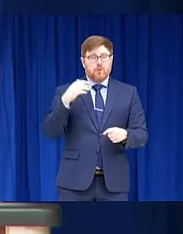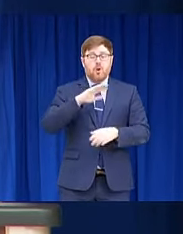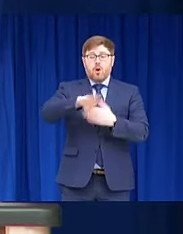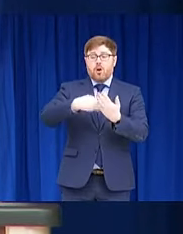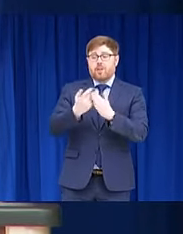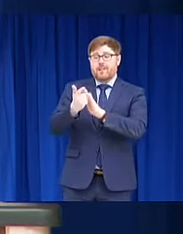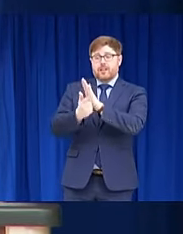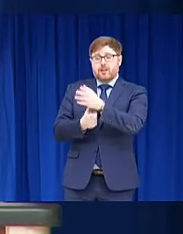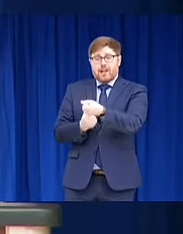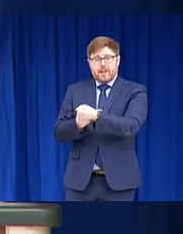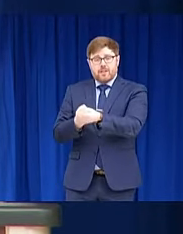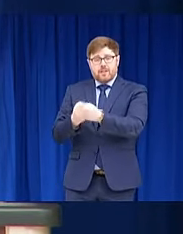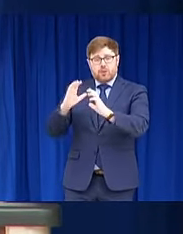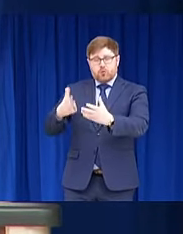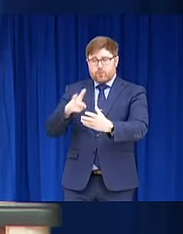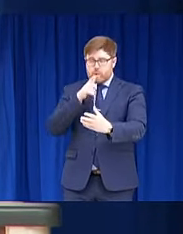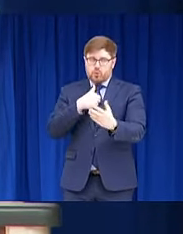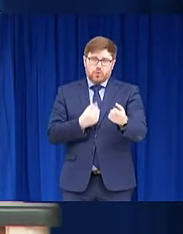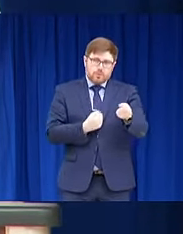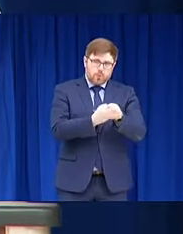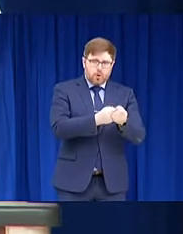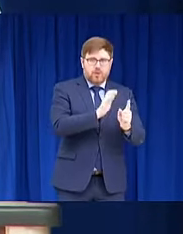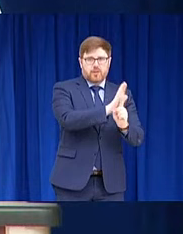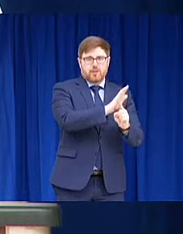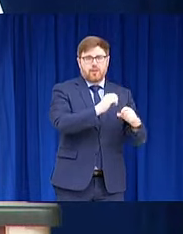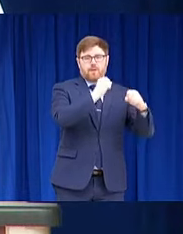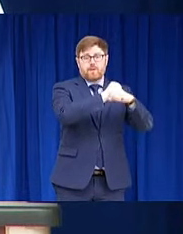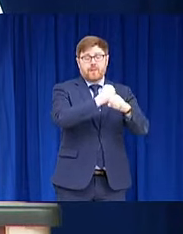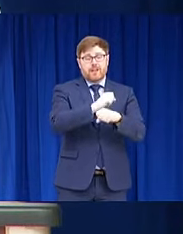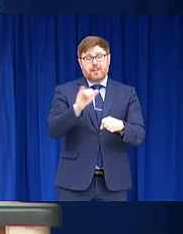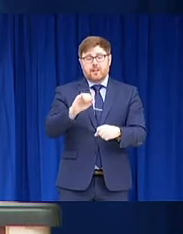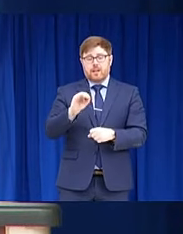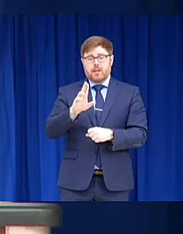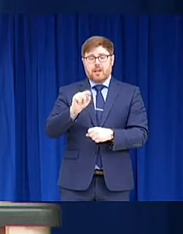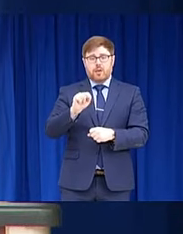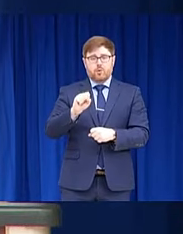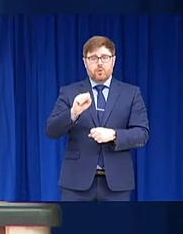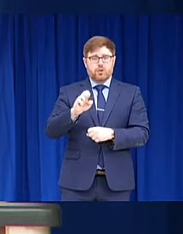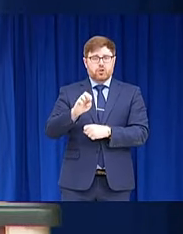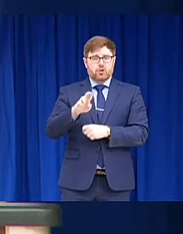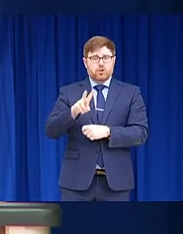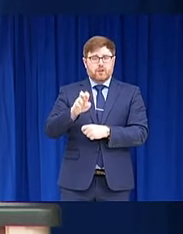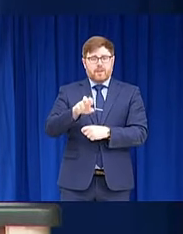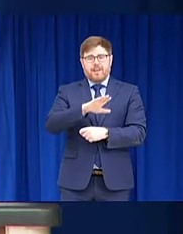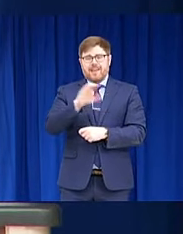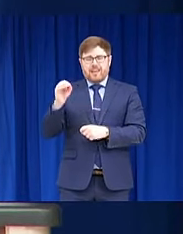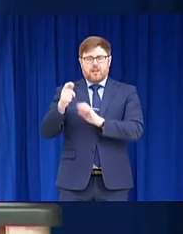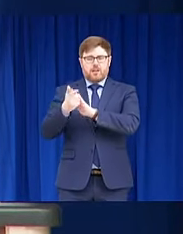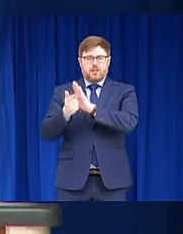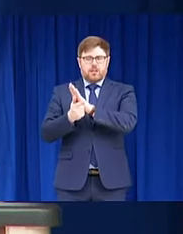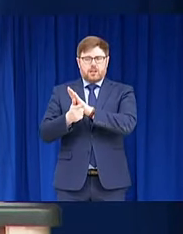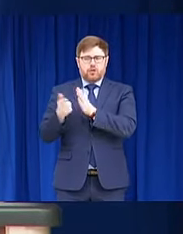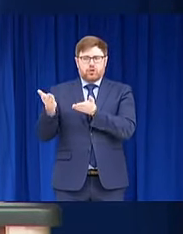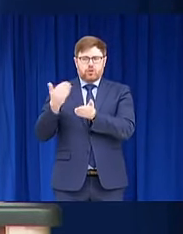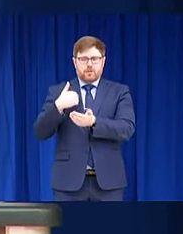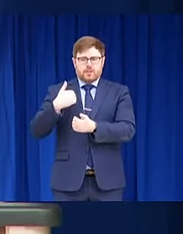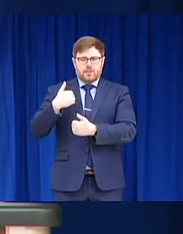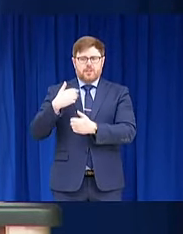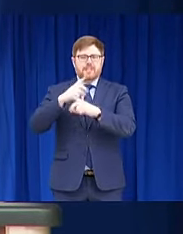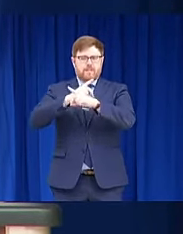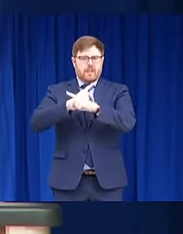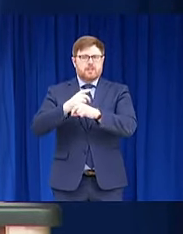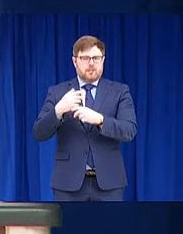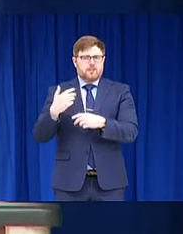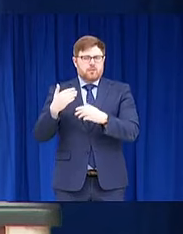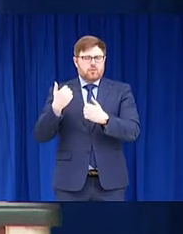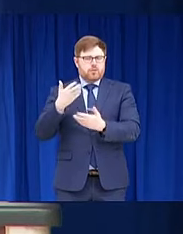supported their fight, like OutServe and the Service Members Legal Defense Network. and it's supported by senior officers